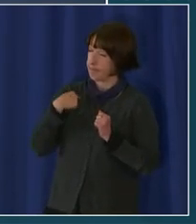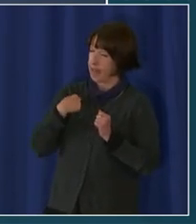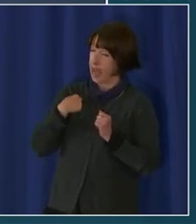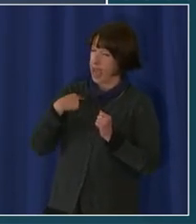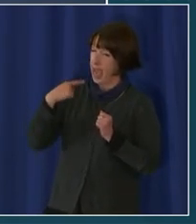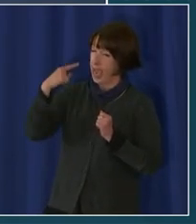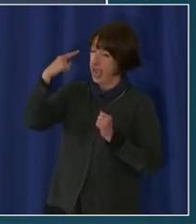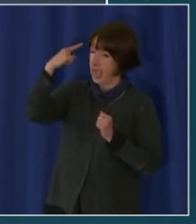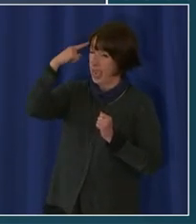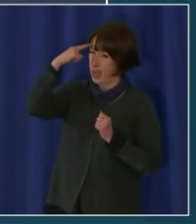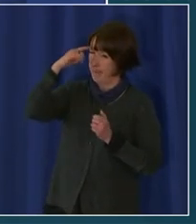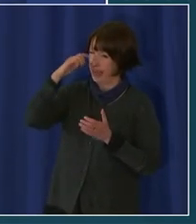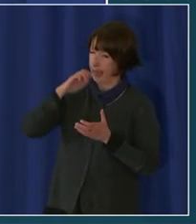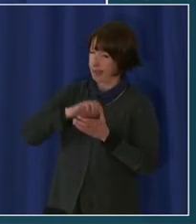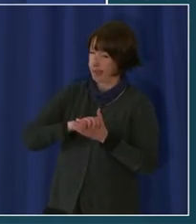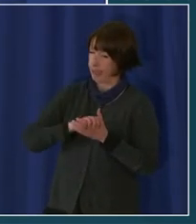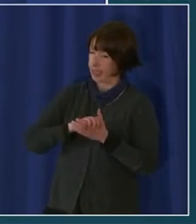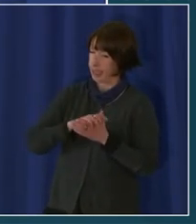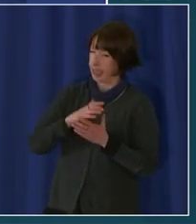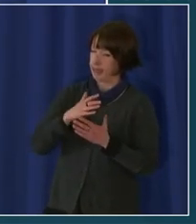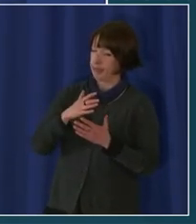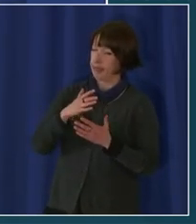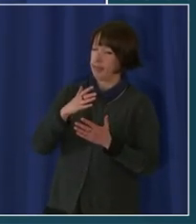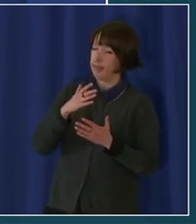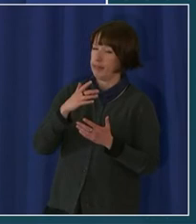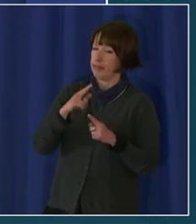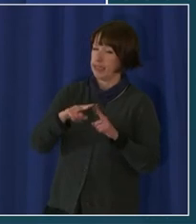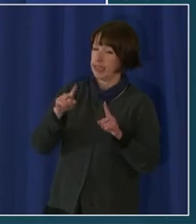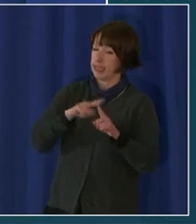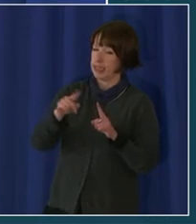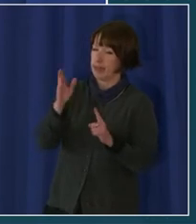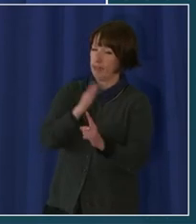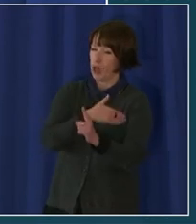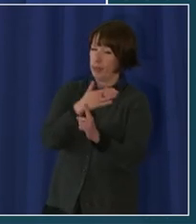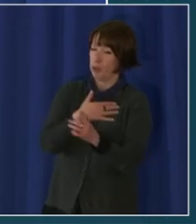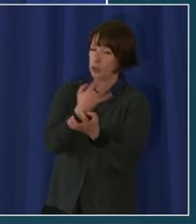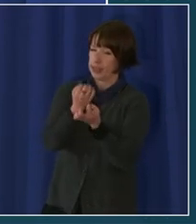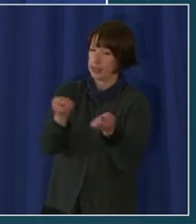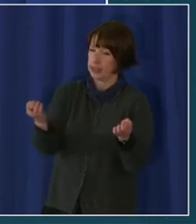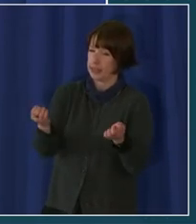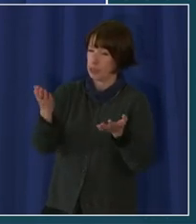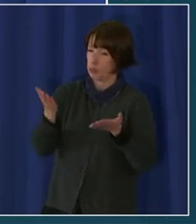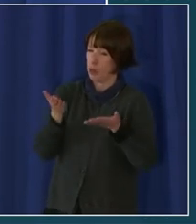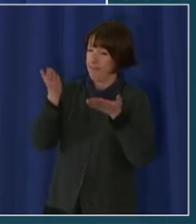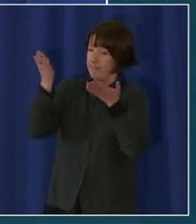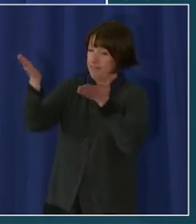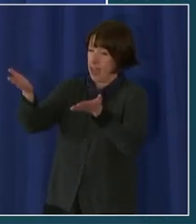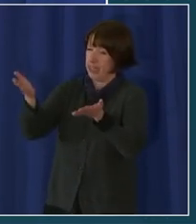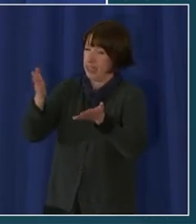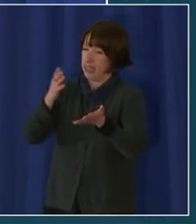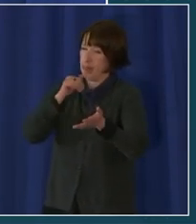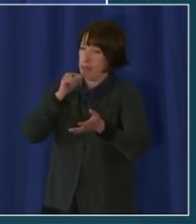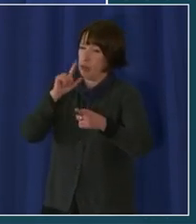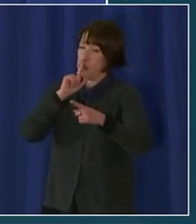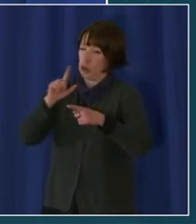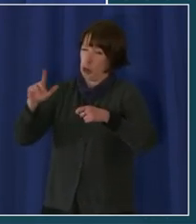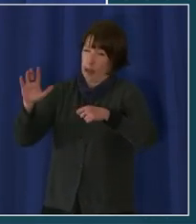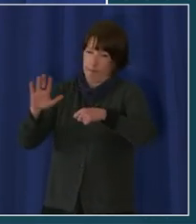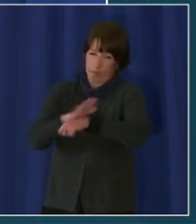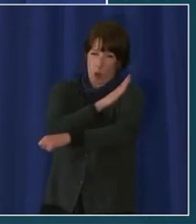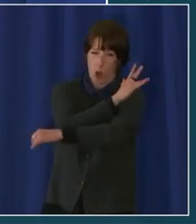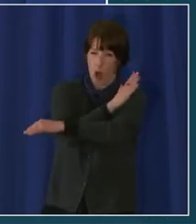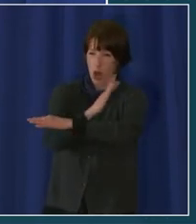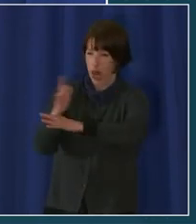believe the instruments are being provided. I just don't know if what the full range of